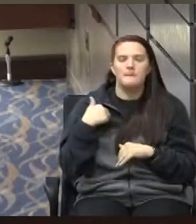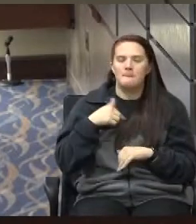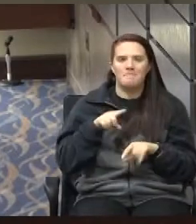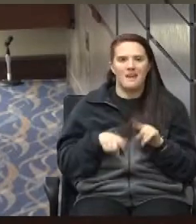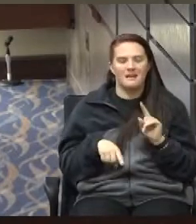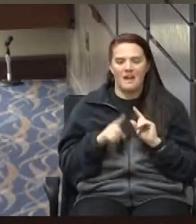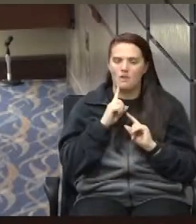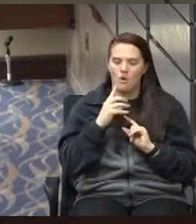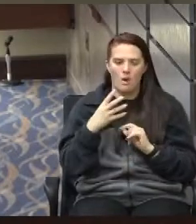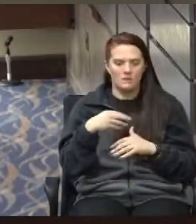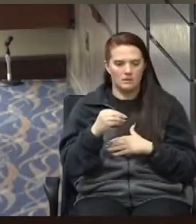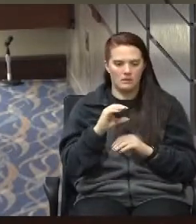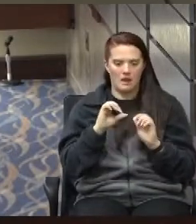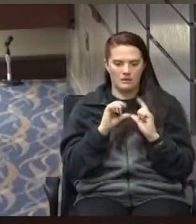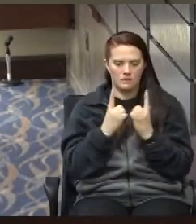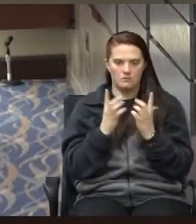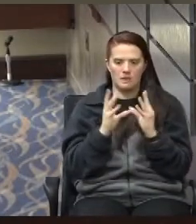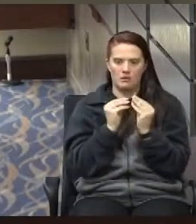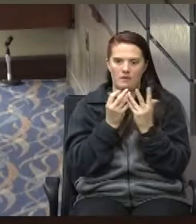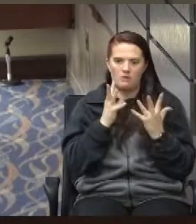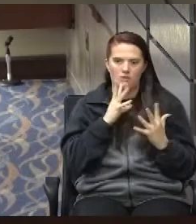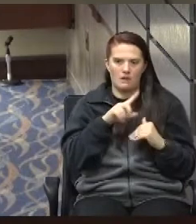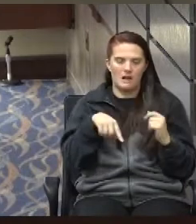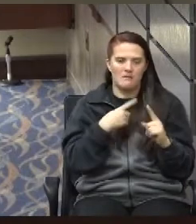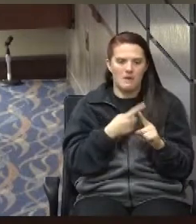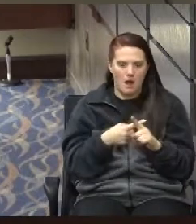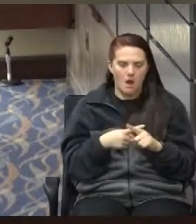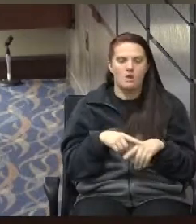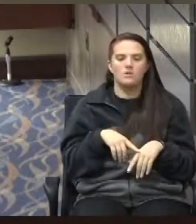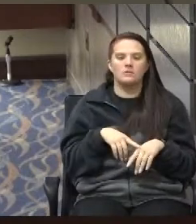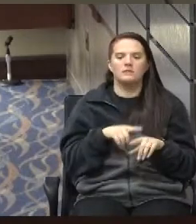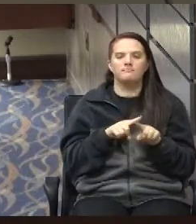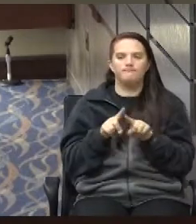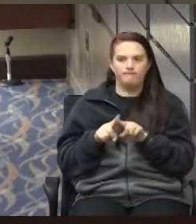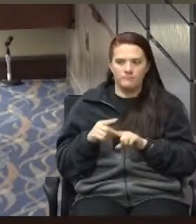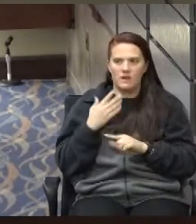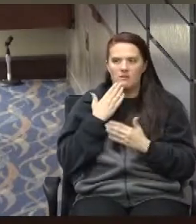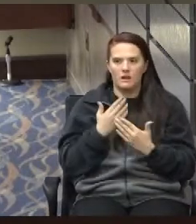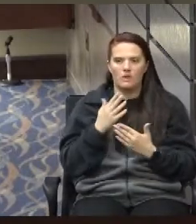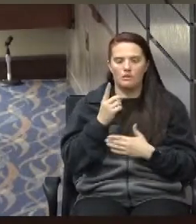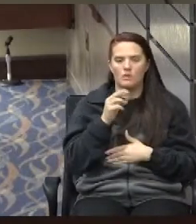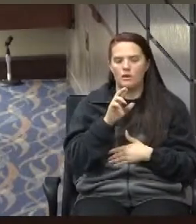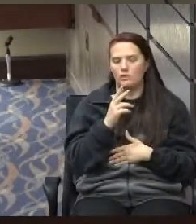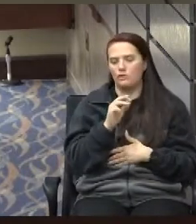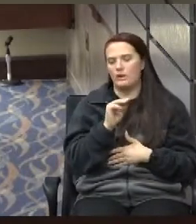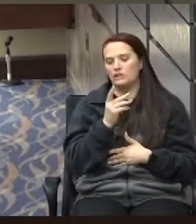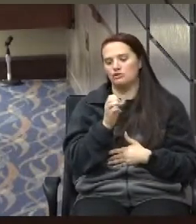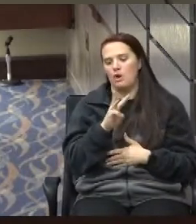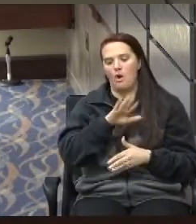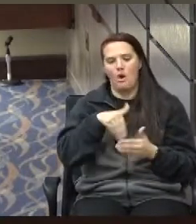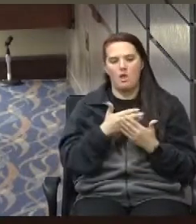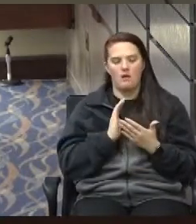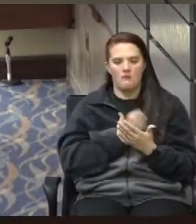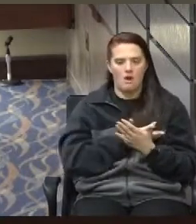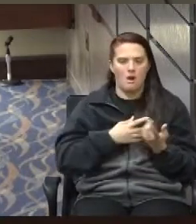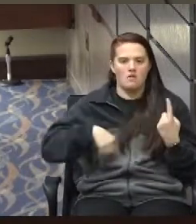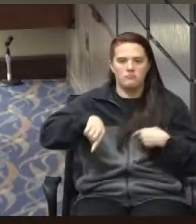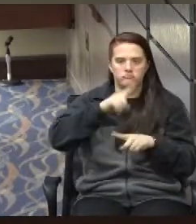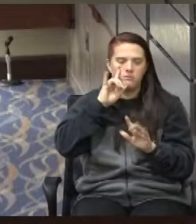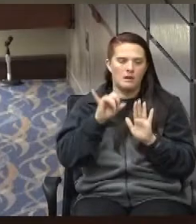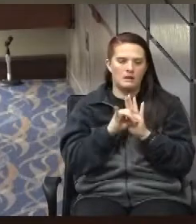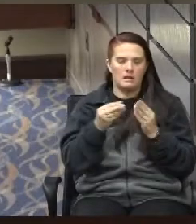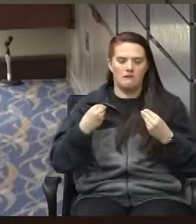go a single council meeting without talking about intersectionality, so thank you, Dr. Kimberly Crenshaw, but the ways that all of our intersecting identities give